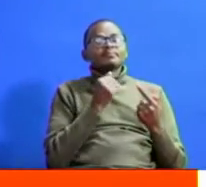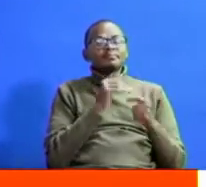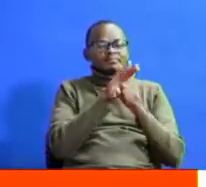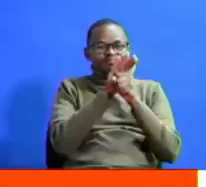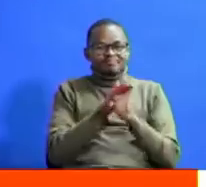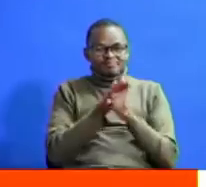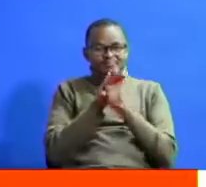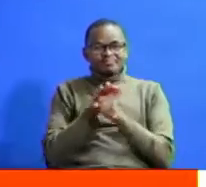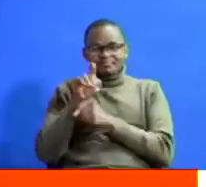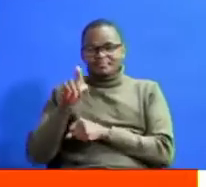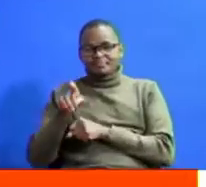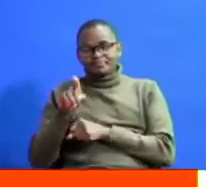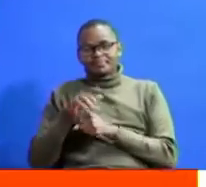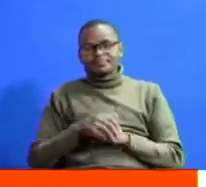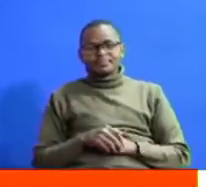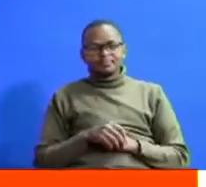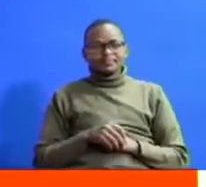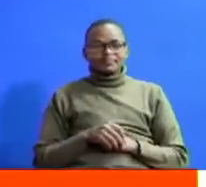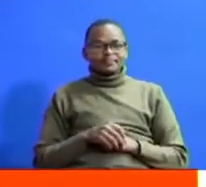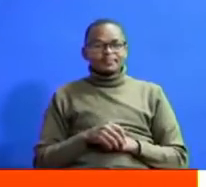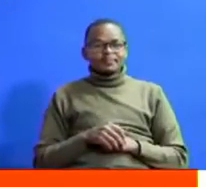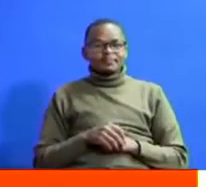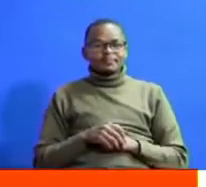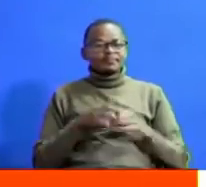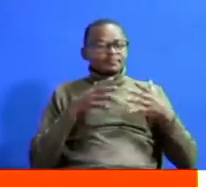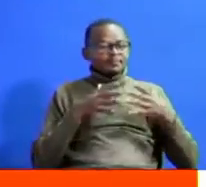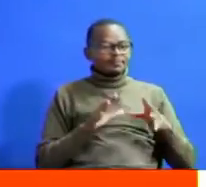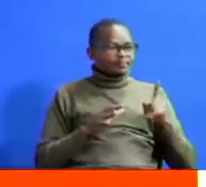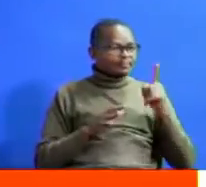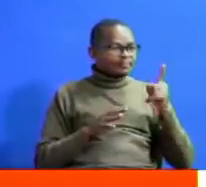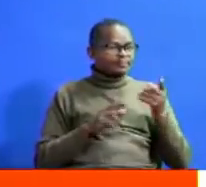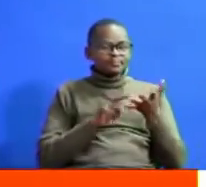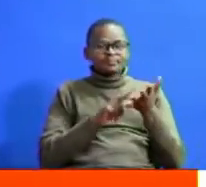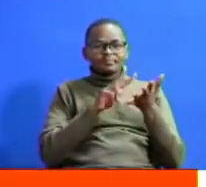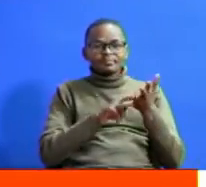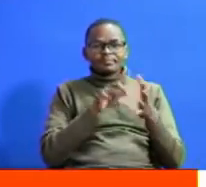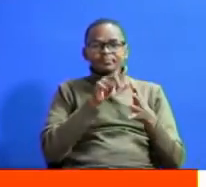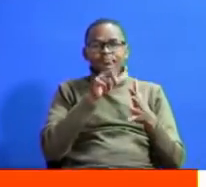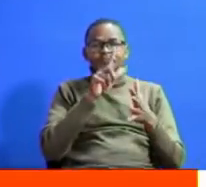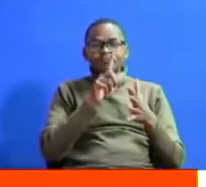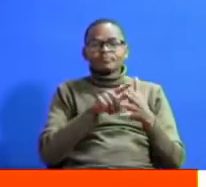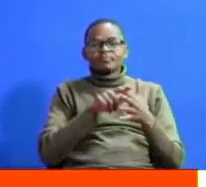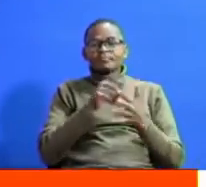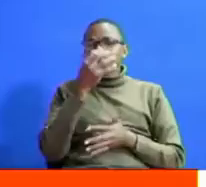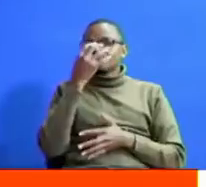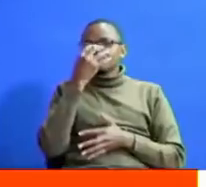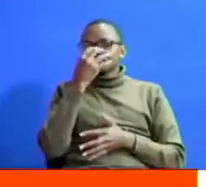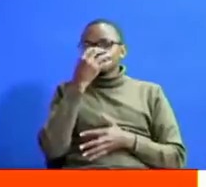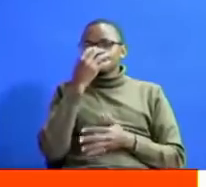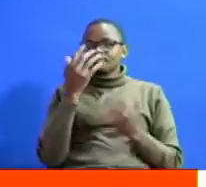decisive one. Nyinyi ni watu wa kitenda wili ama nyinyi ni watu wa William Ruto?